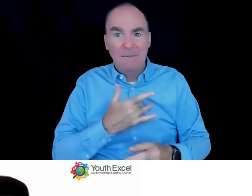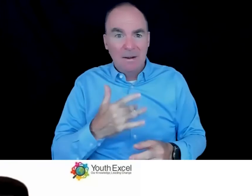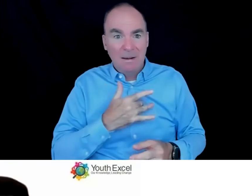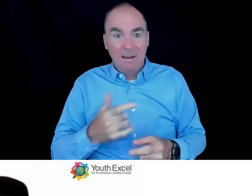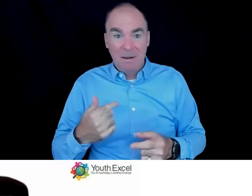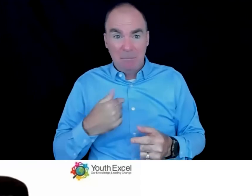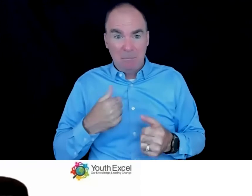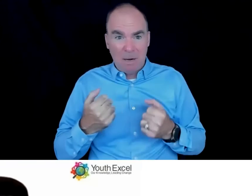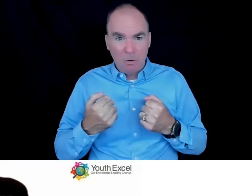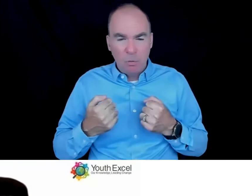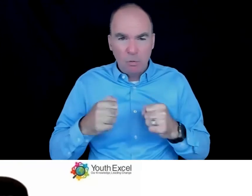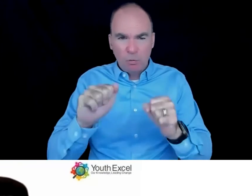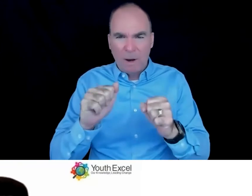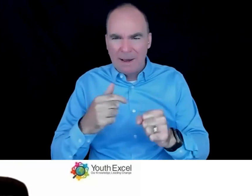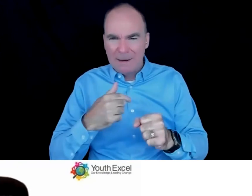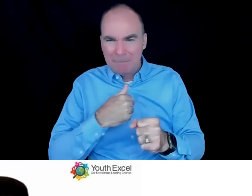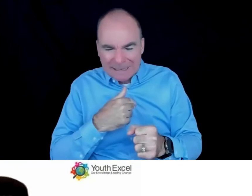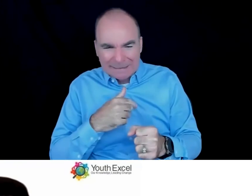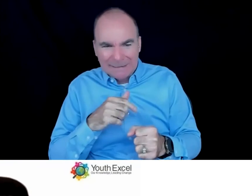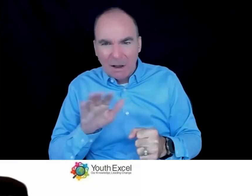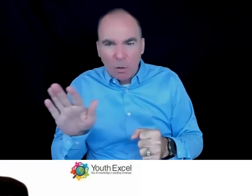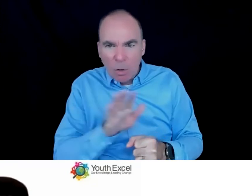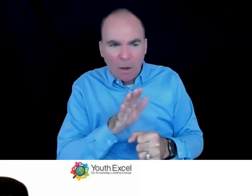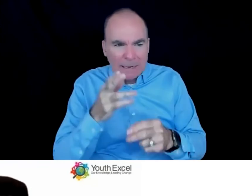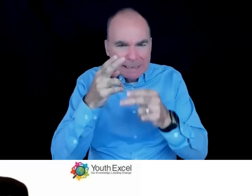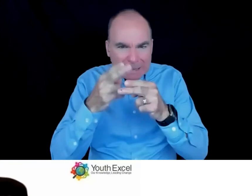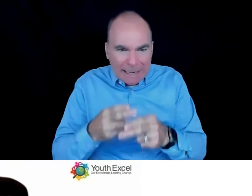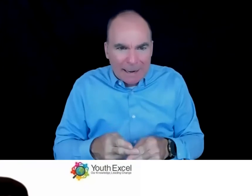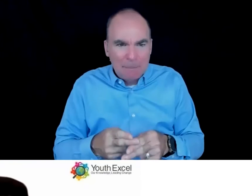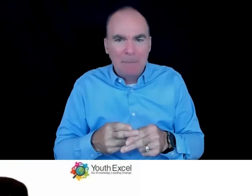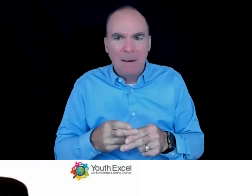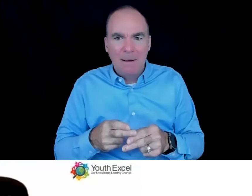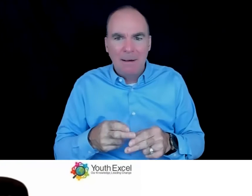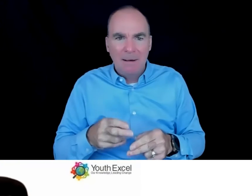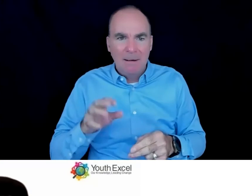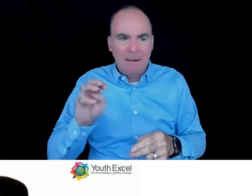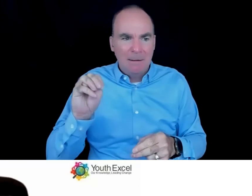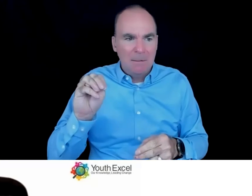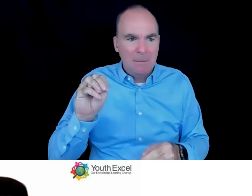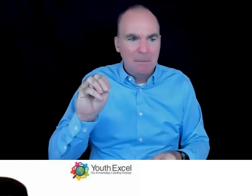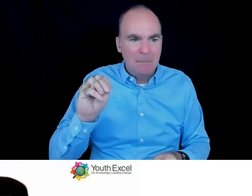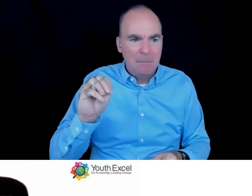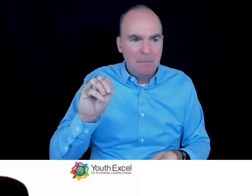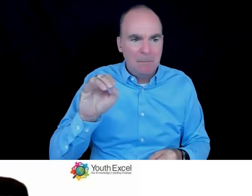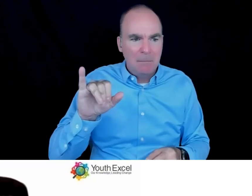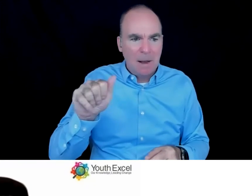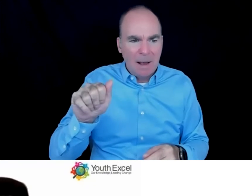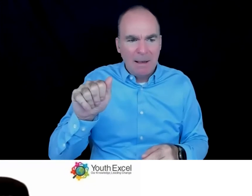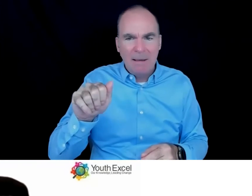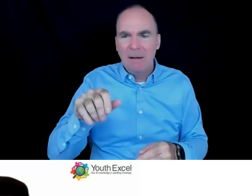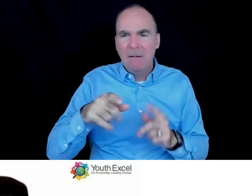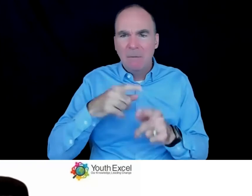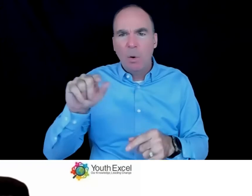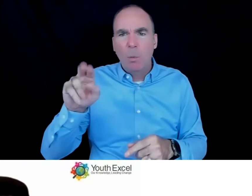much as possible to ensure I captured up their names. And this is Maya Canas from Guatemala. There was